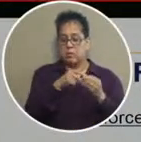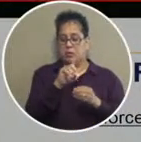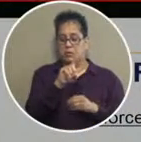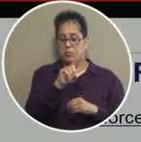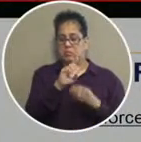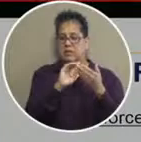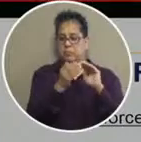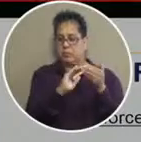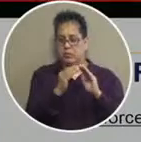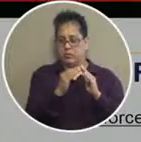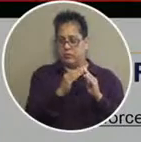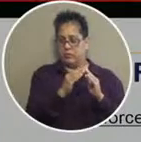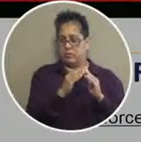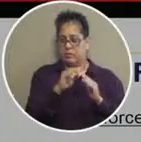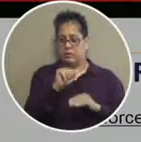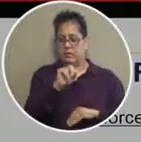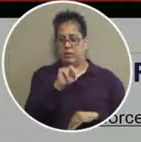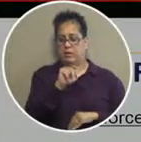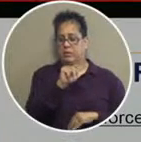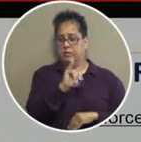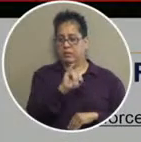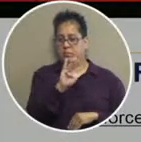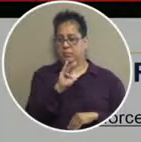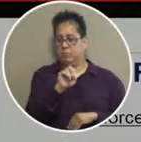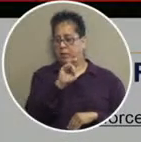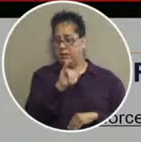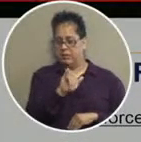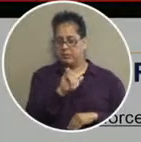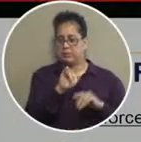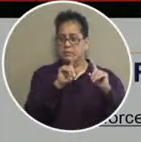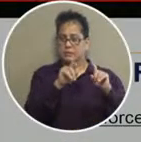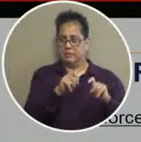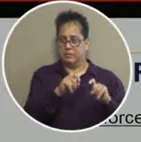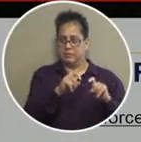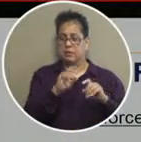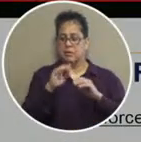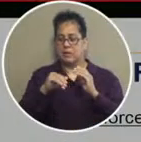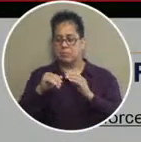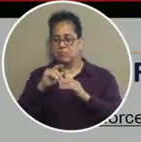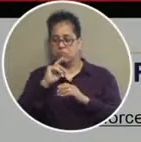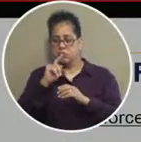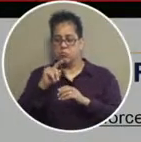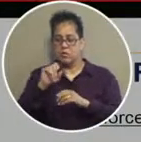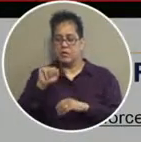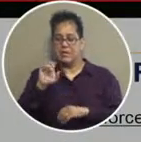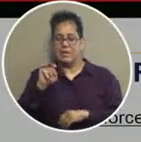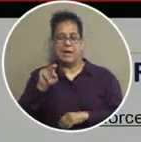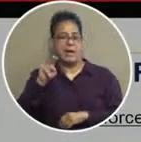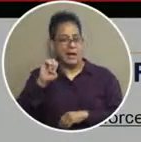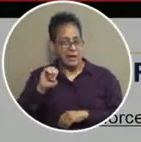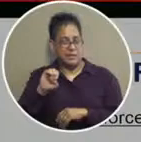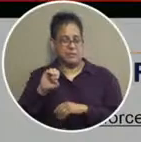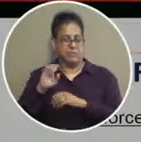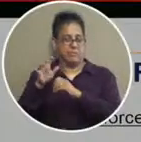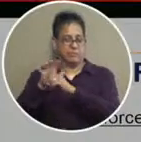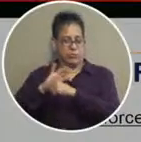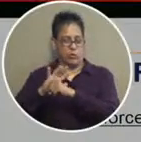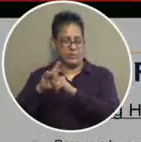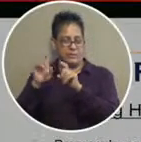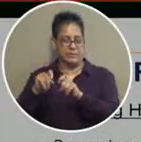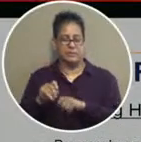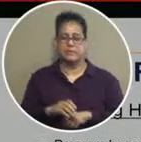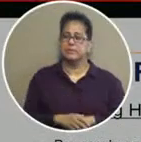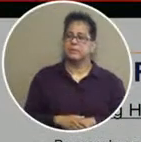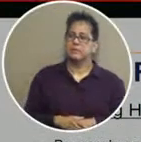are with the antibody testing, as opposed to the active viral testing that's happening at all the other test sites. Next